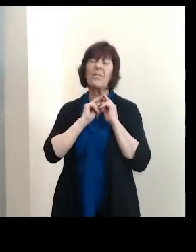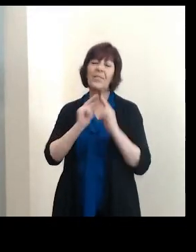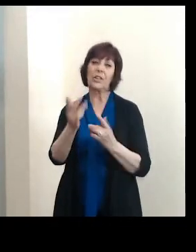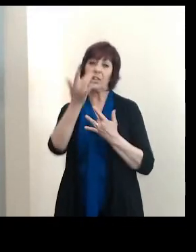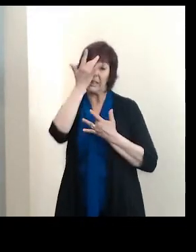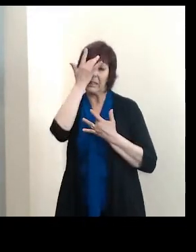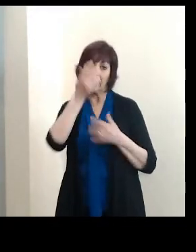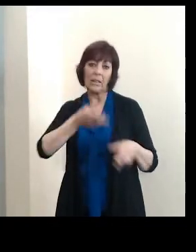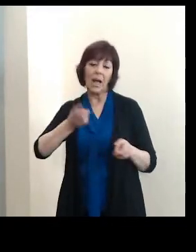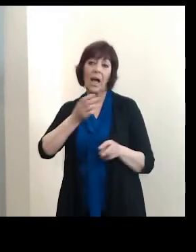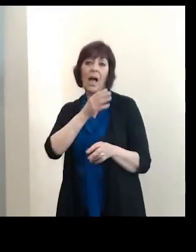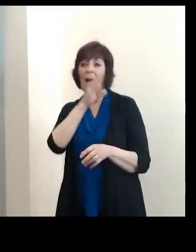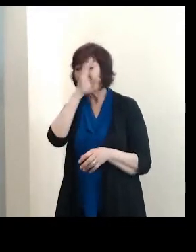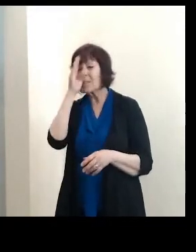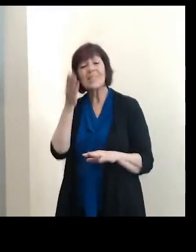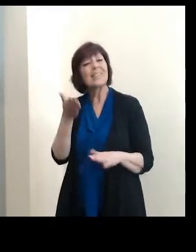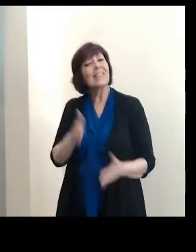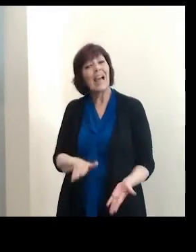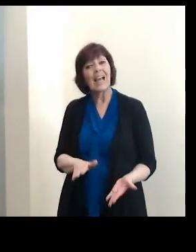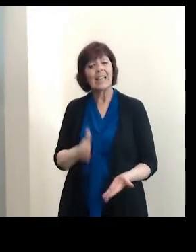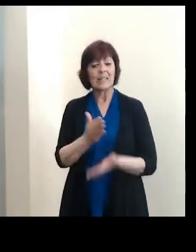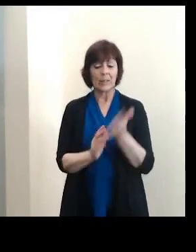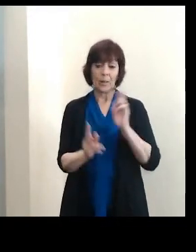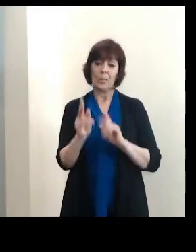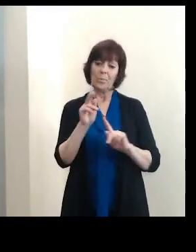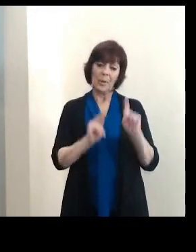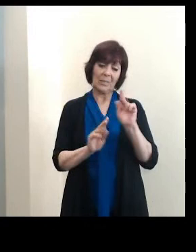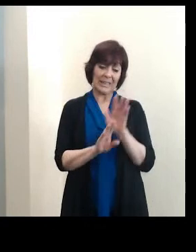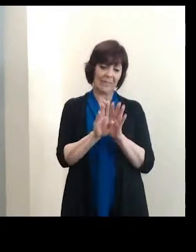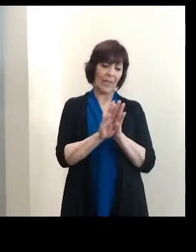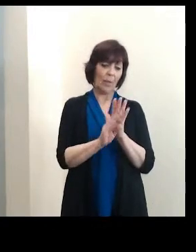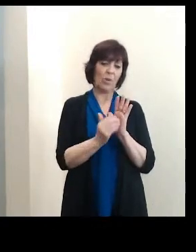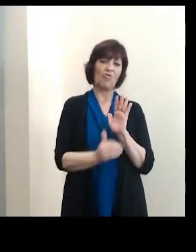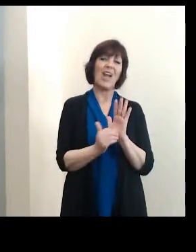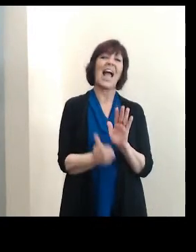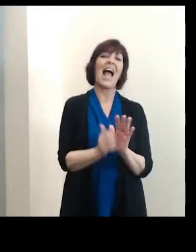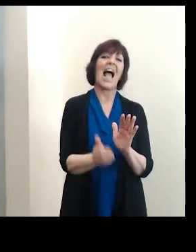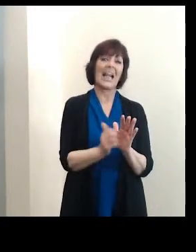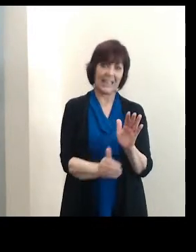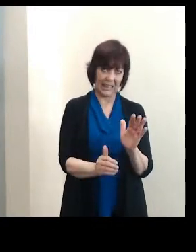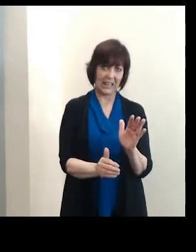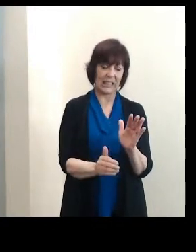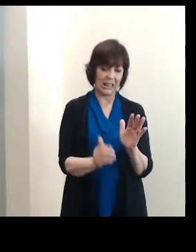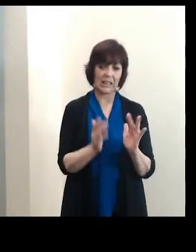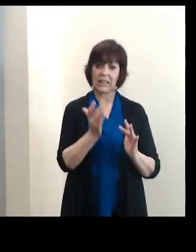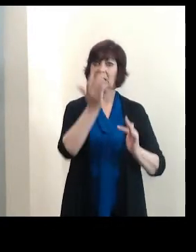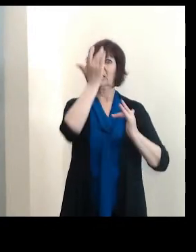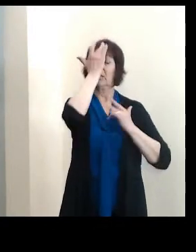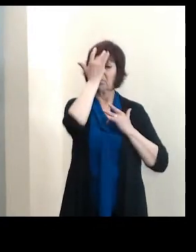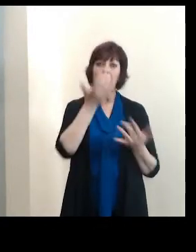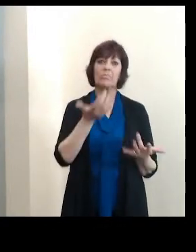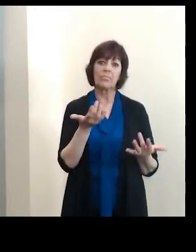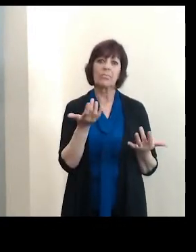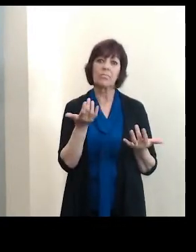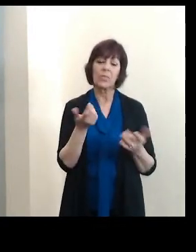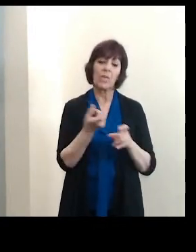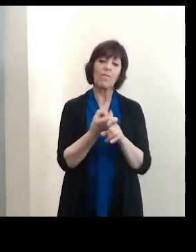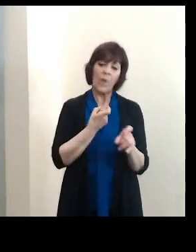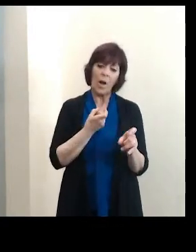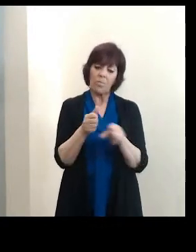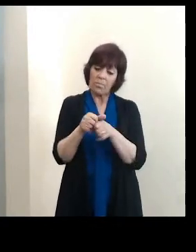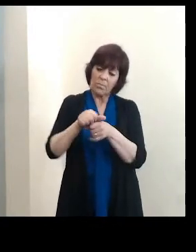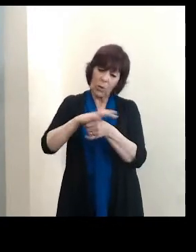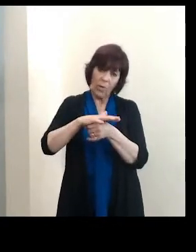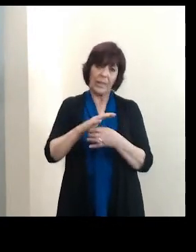in the hospital and die, and some people develop a chronic, sometimes debilitating disease from